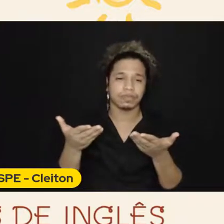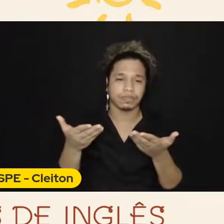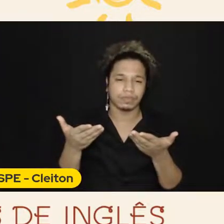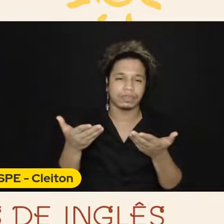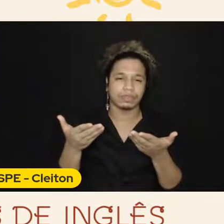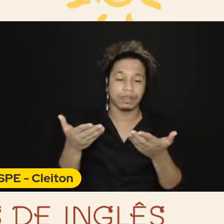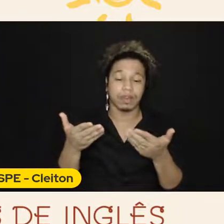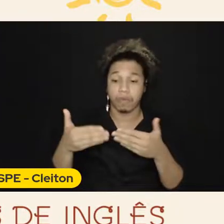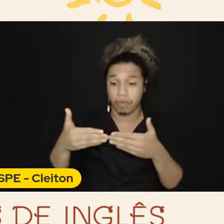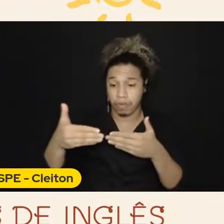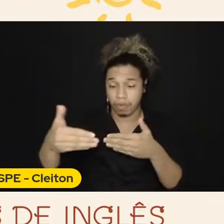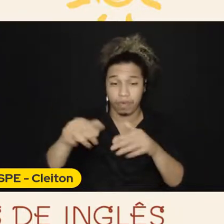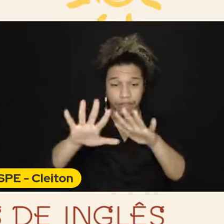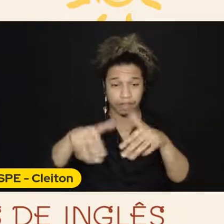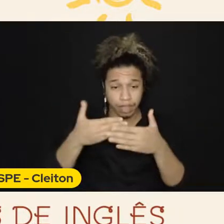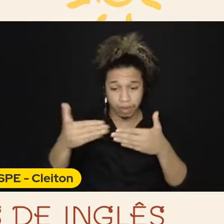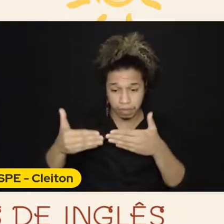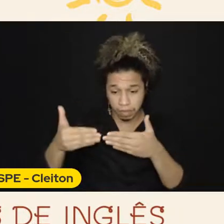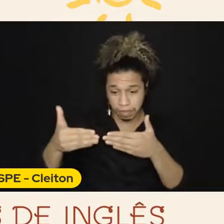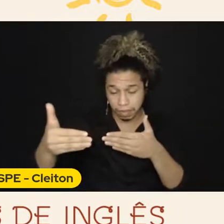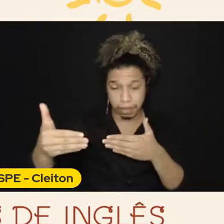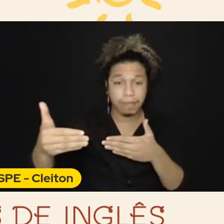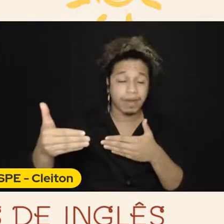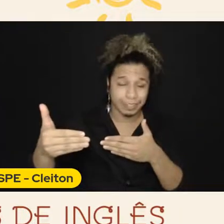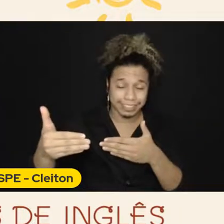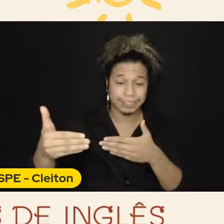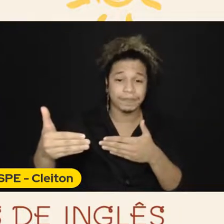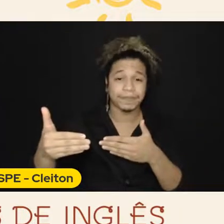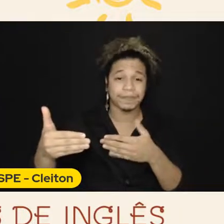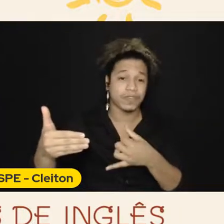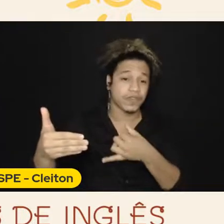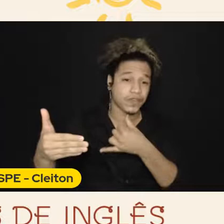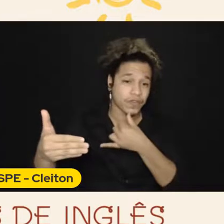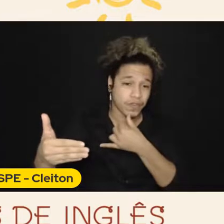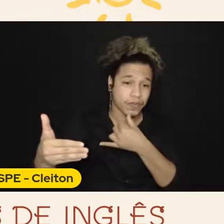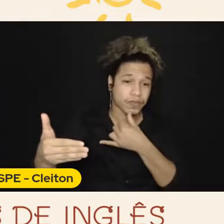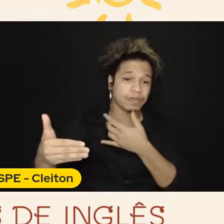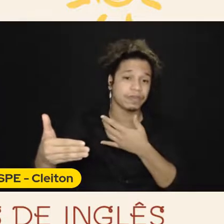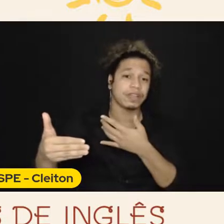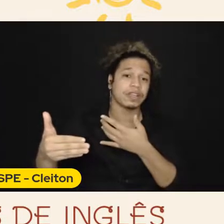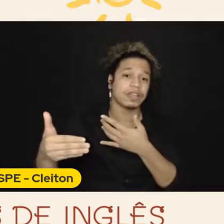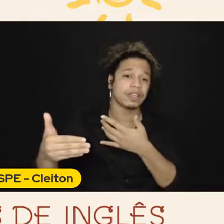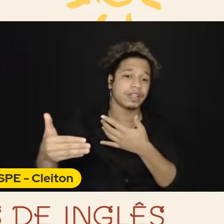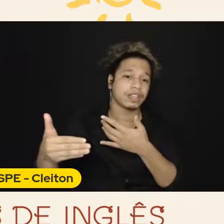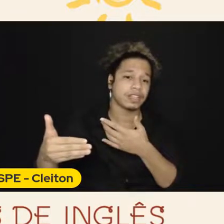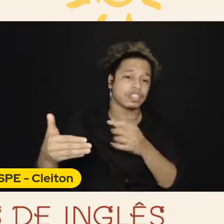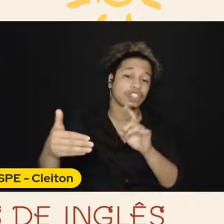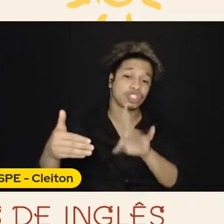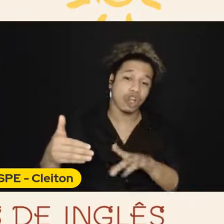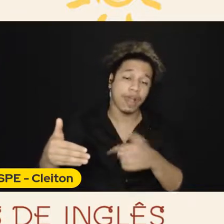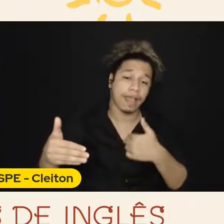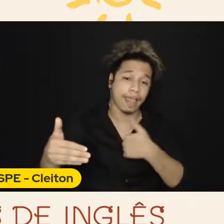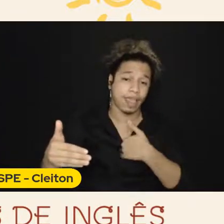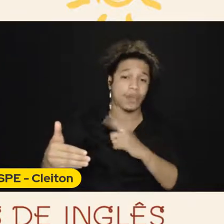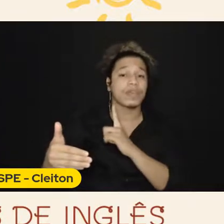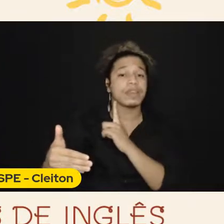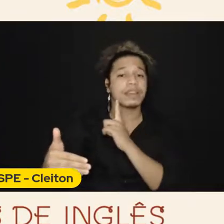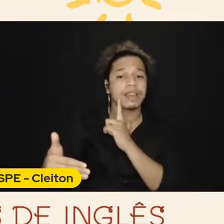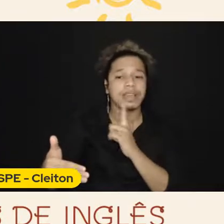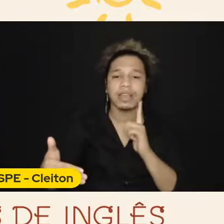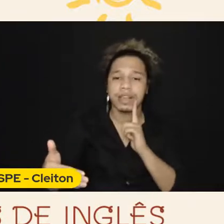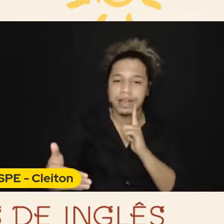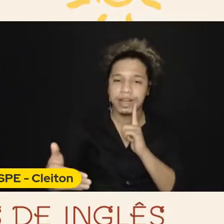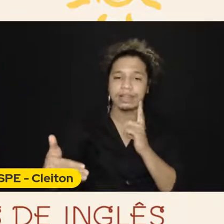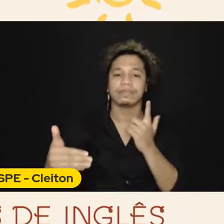the event, yes, the final remarks, we are going to have just me and Liane, and Cleiton is going